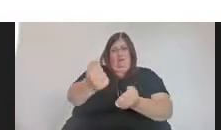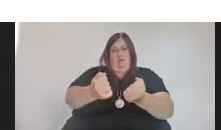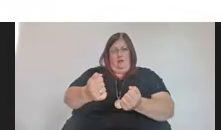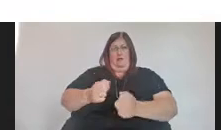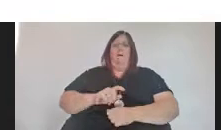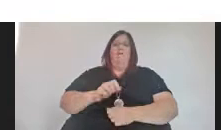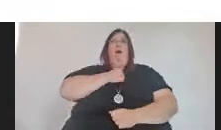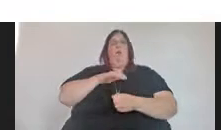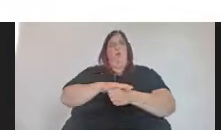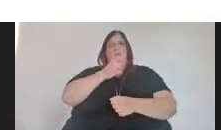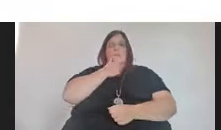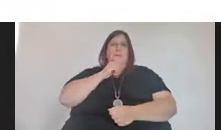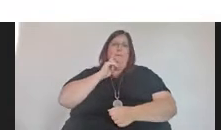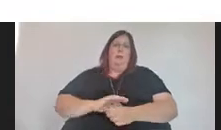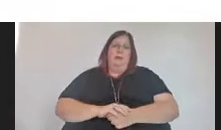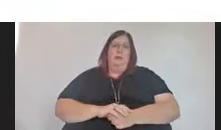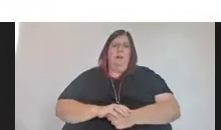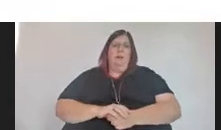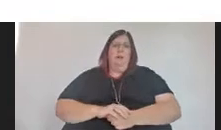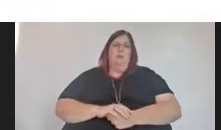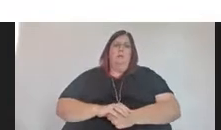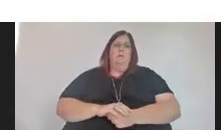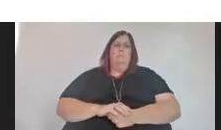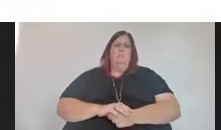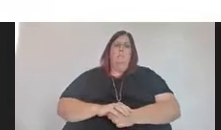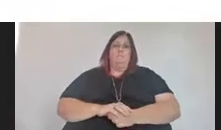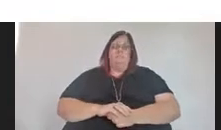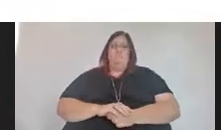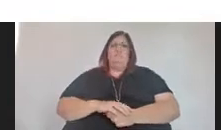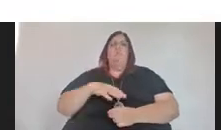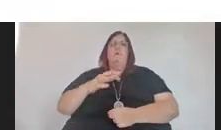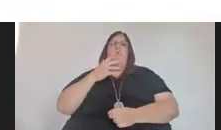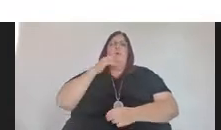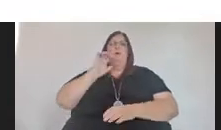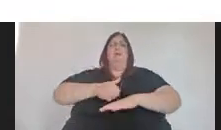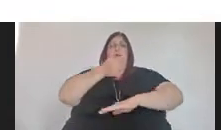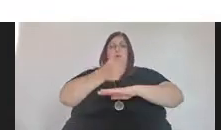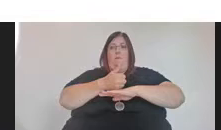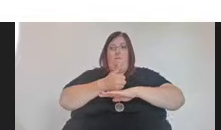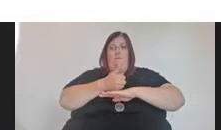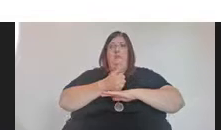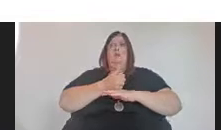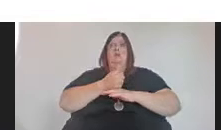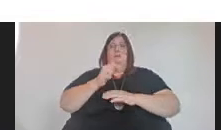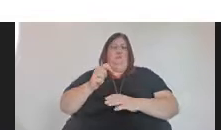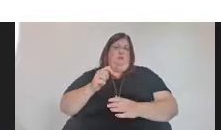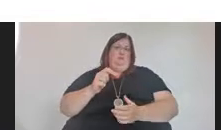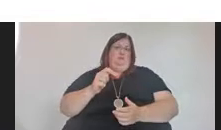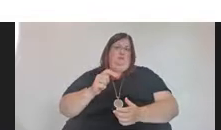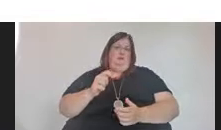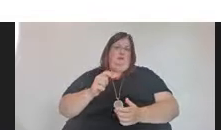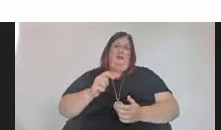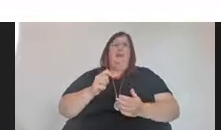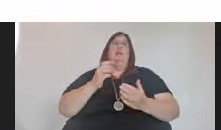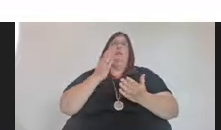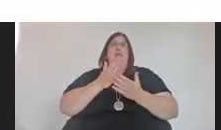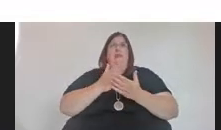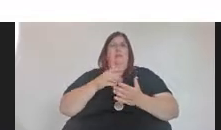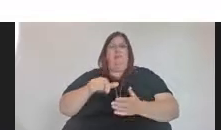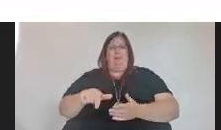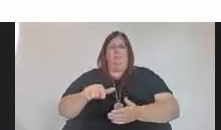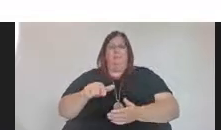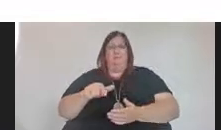local population. And you can imagine setting that up and doing it in relative isolation required a